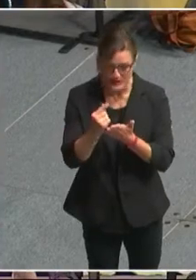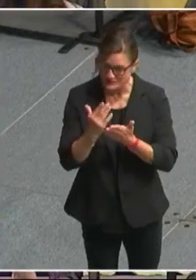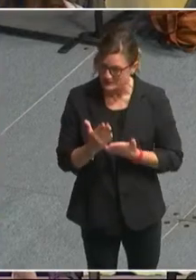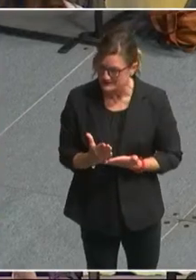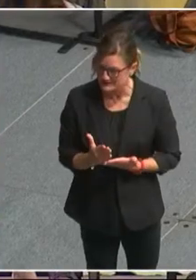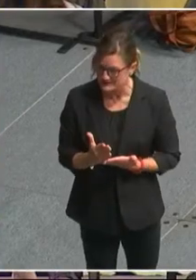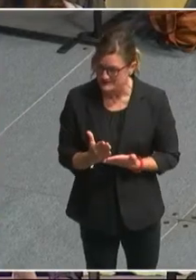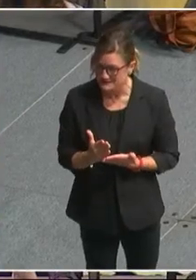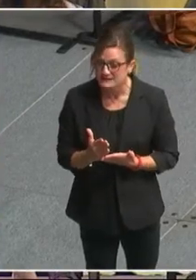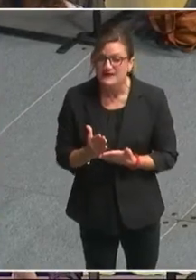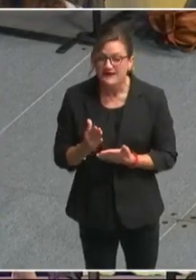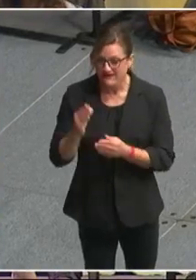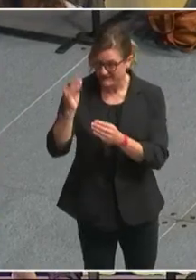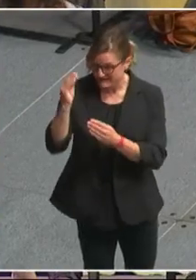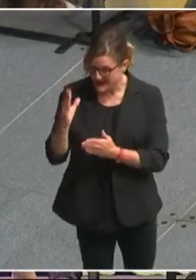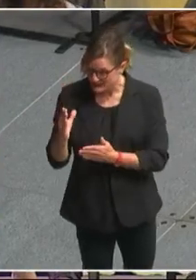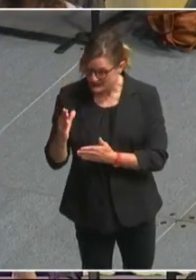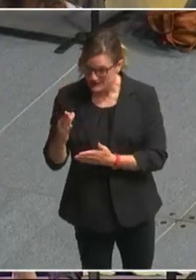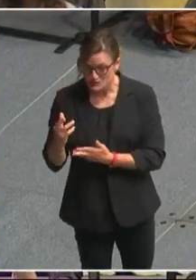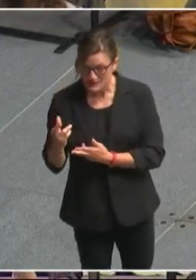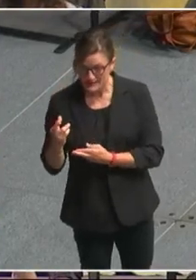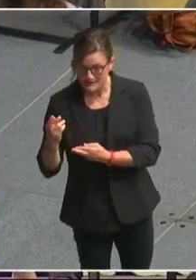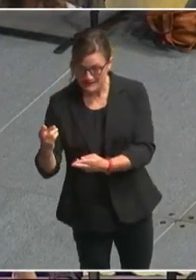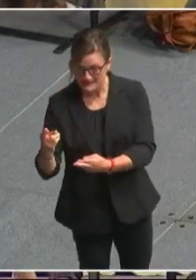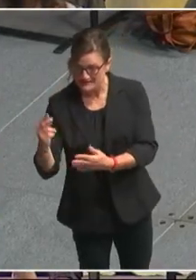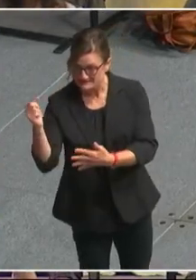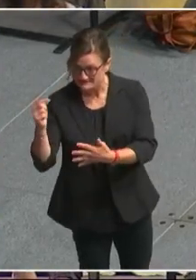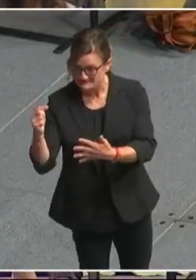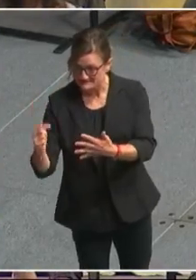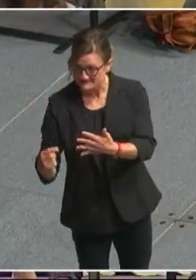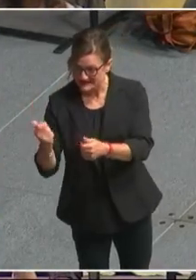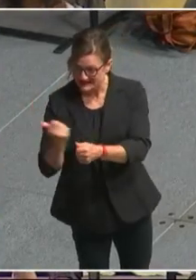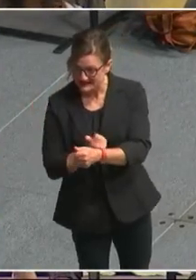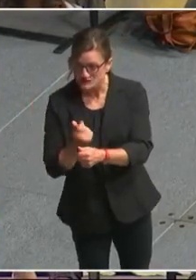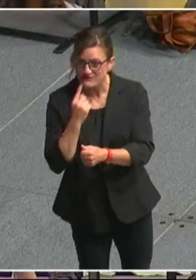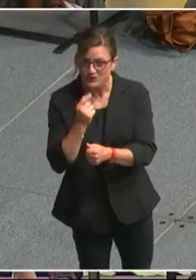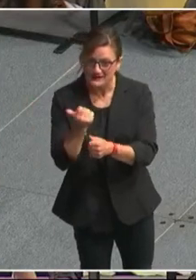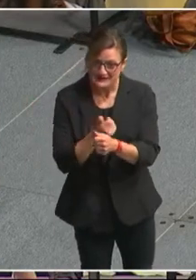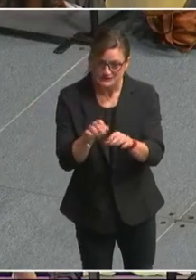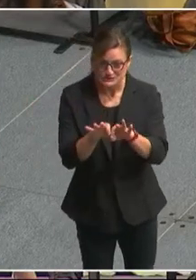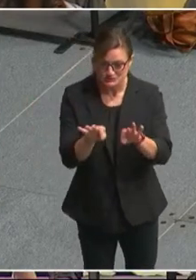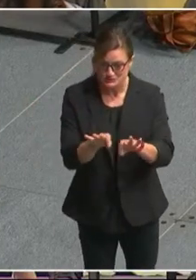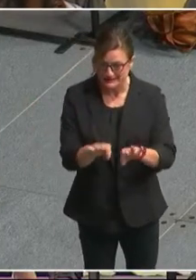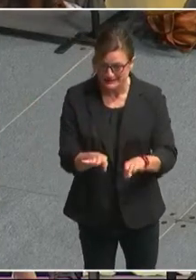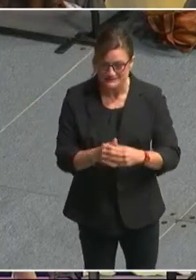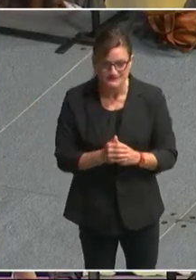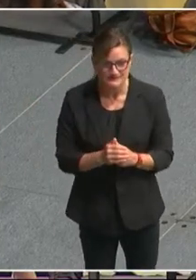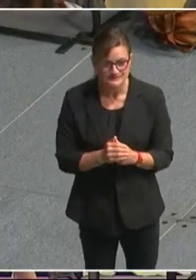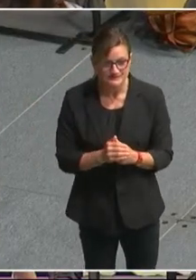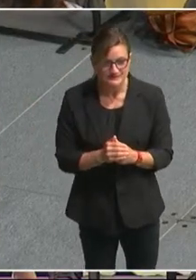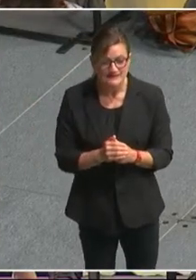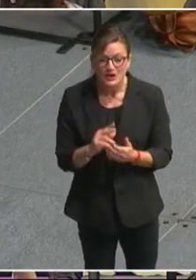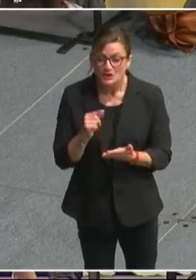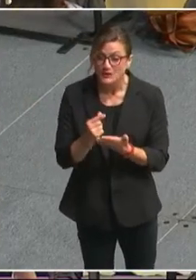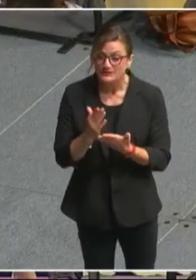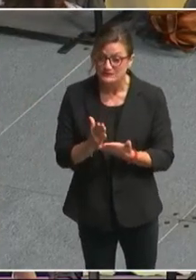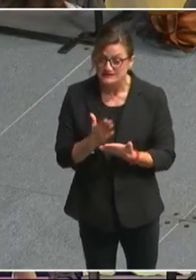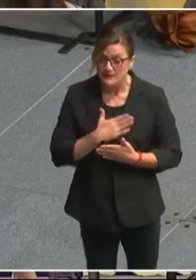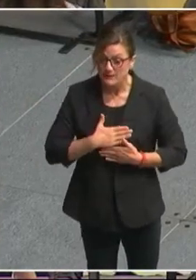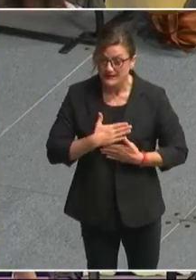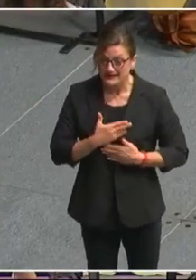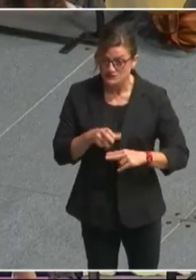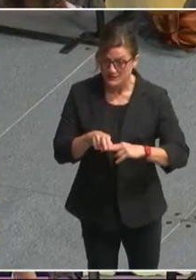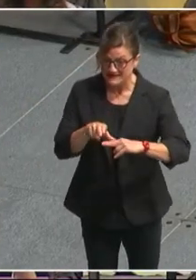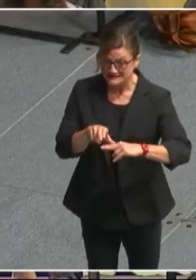the recommendation of our faculty for conferral of degrees and diplomas. Graduates, please remain